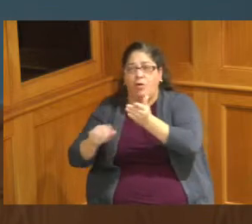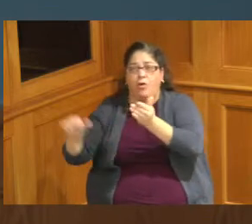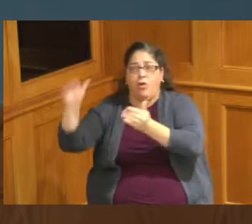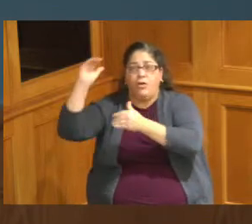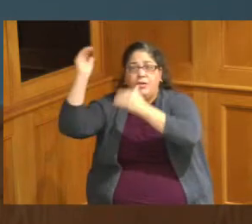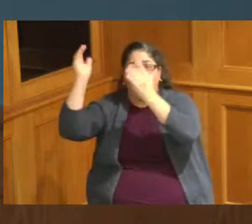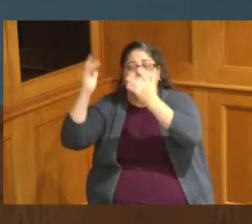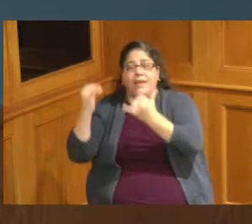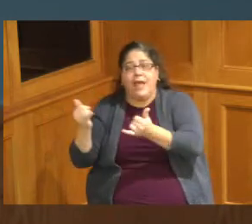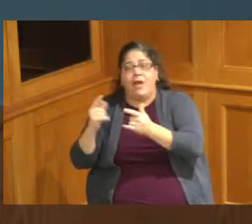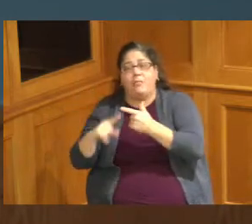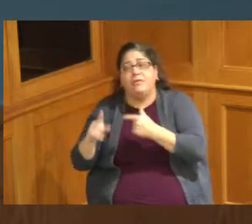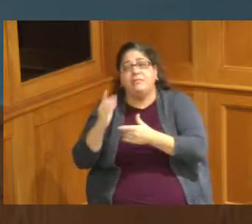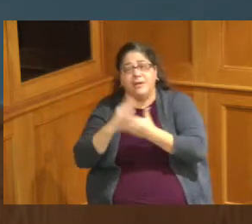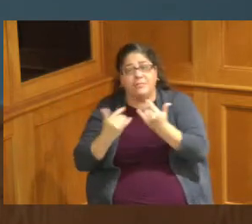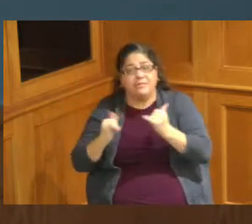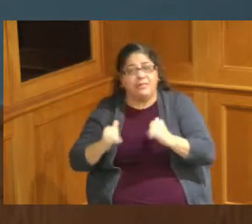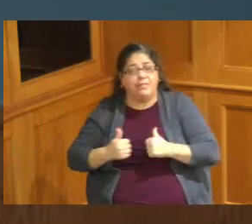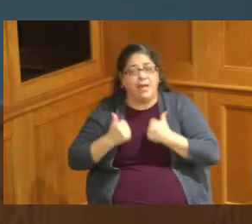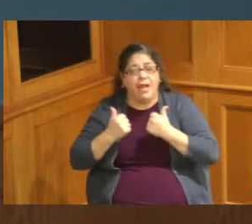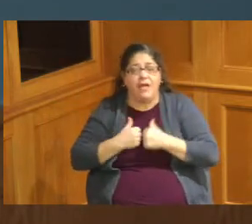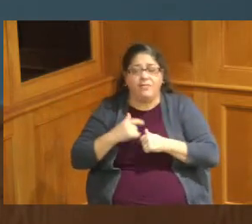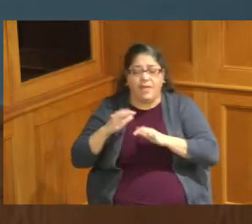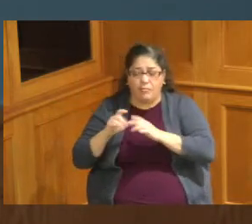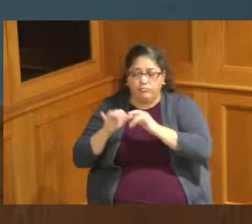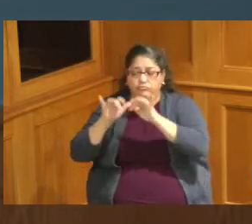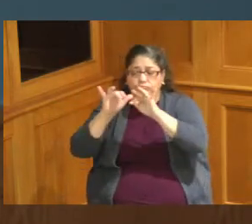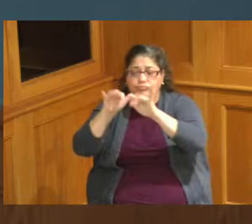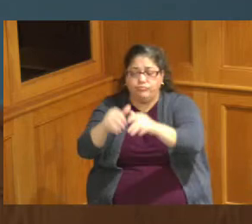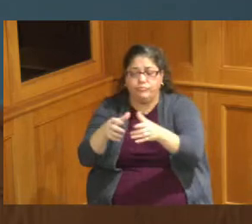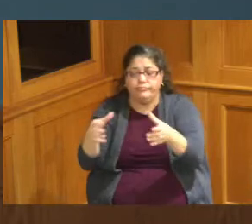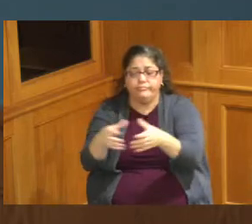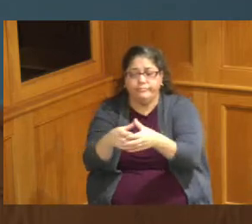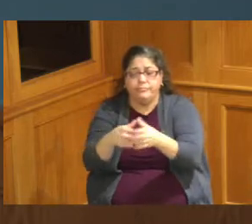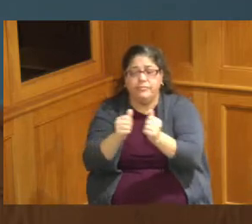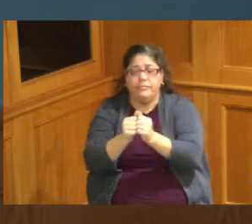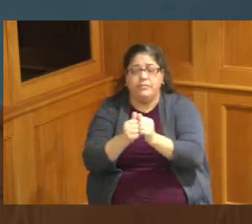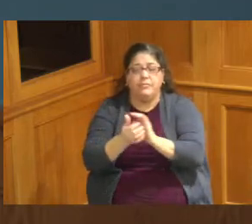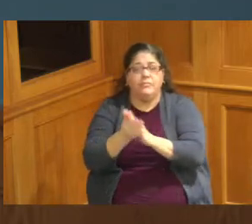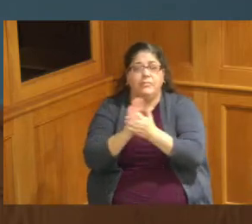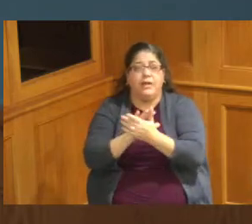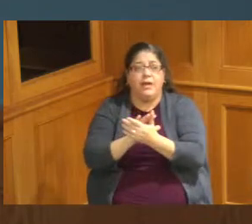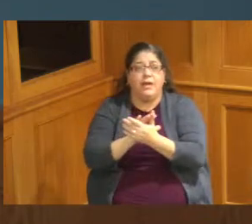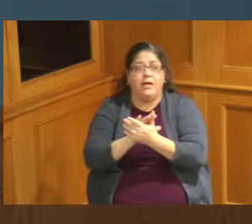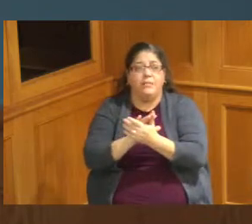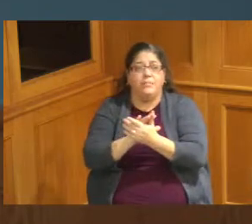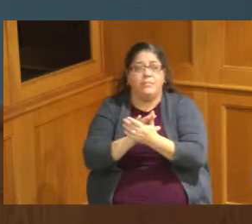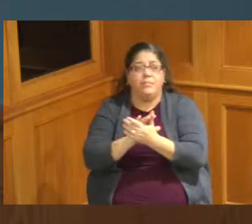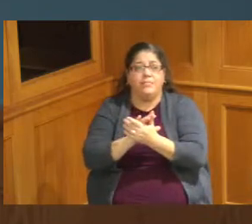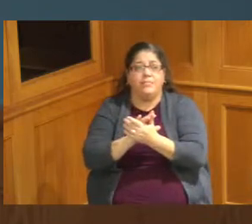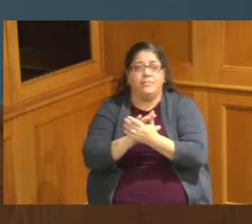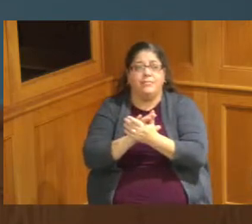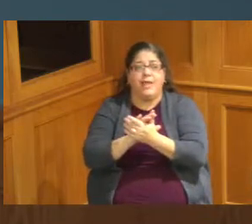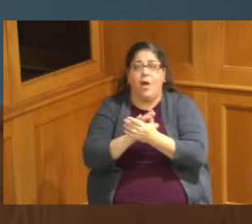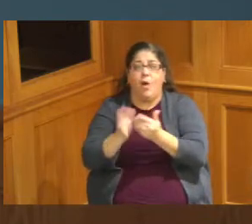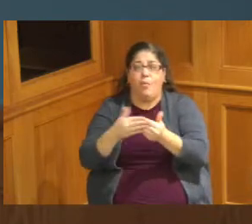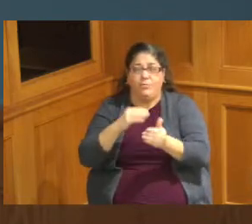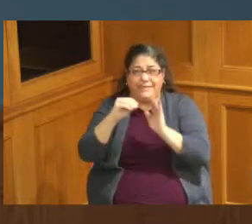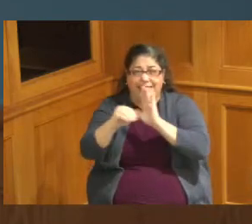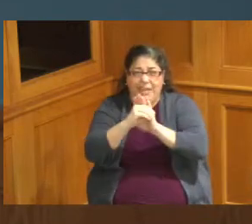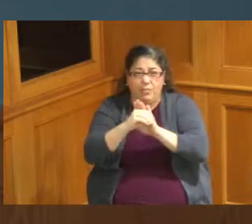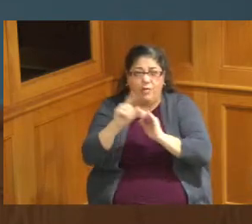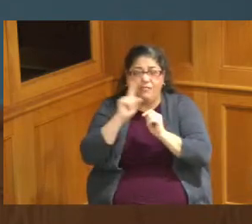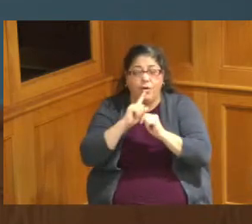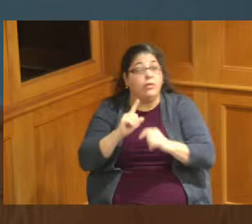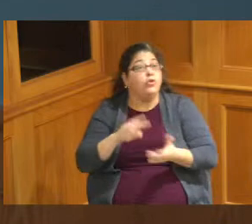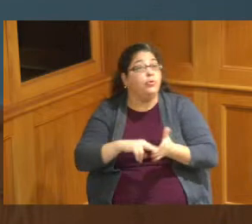unfortunately, but there are some still alive. But they went down and it became the, worst in terms of inclusion. I think it was almost zero. Yeah. So You're